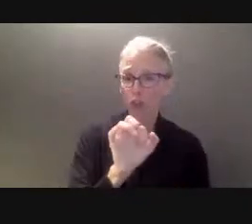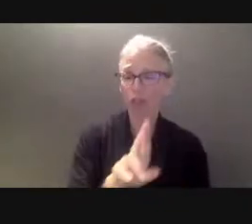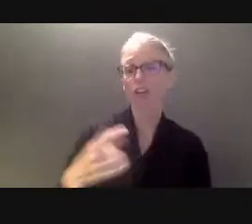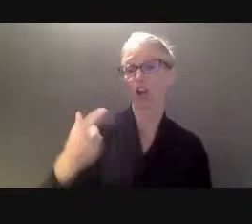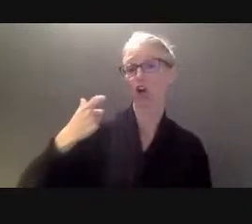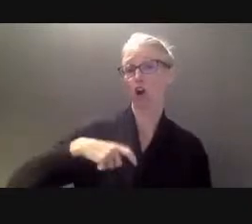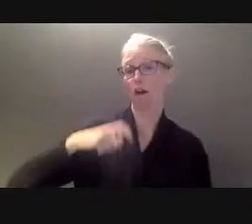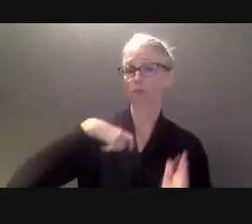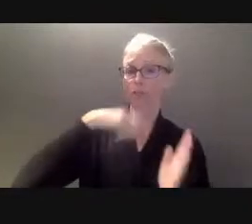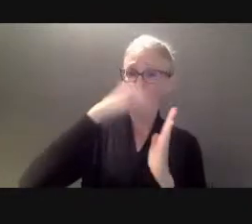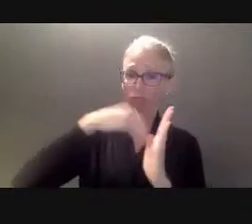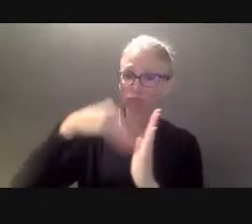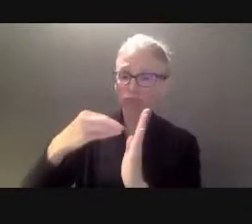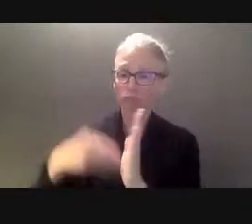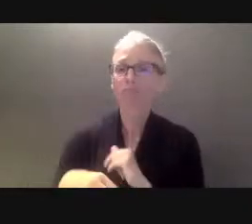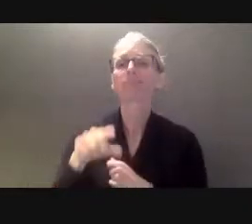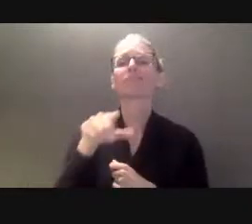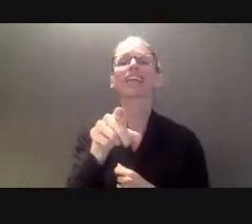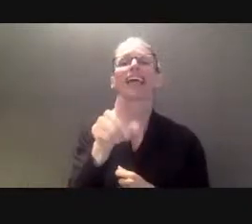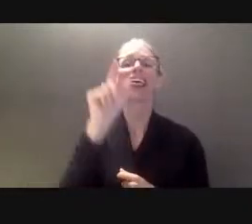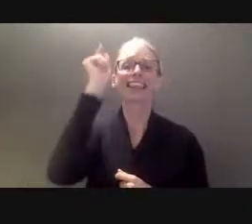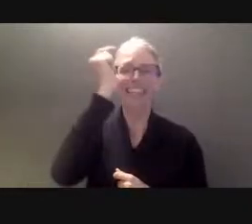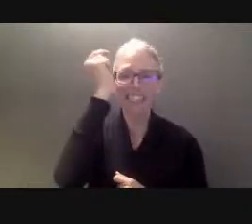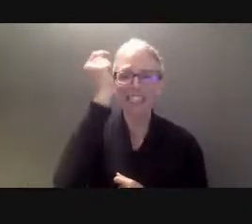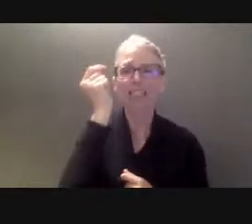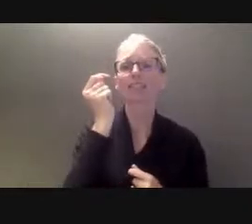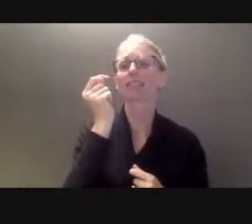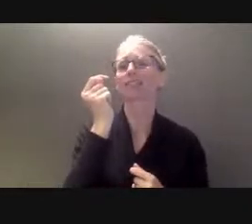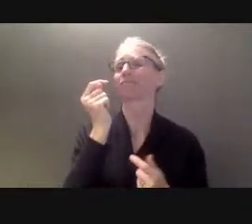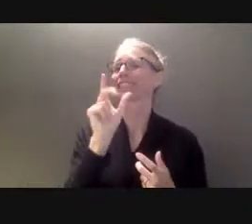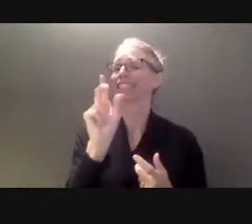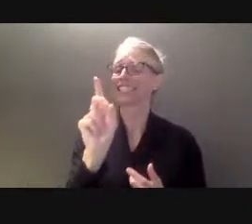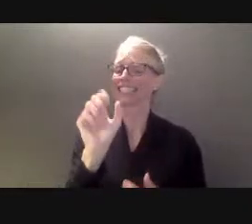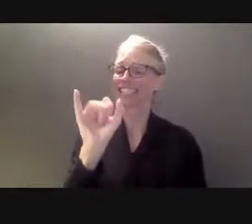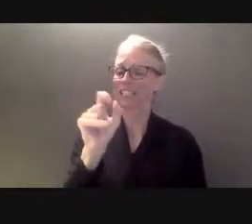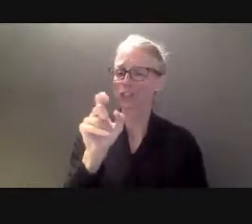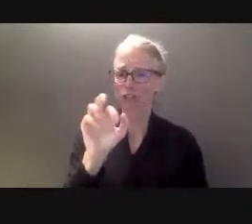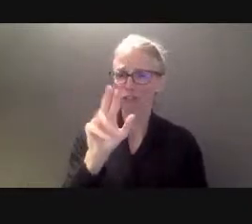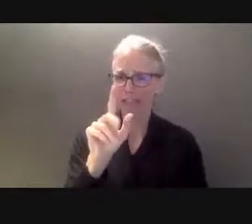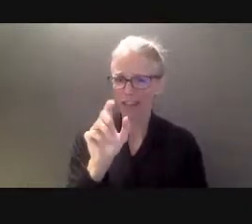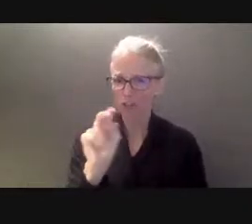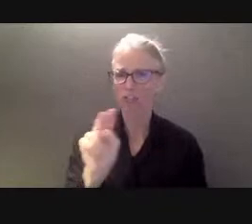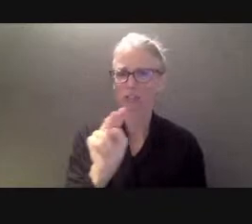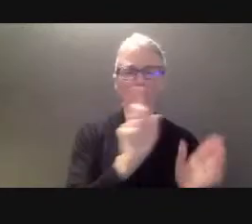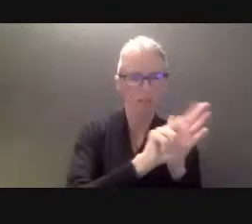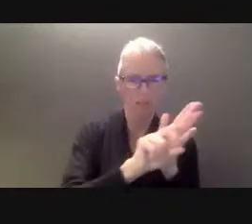and dissertations or theses. A total of 18 databases were searched,